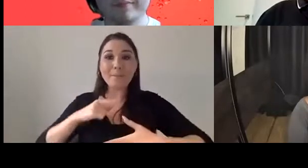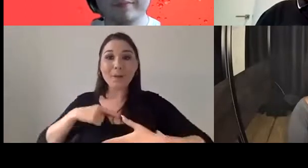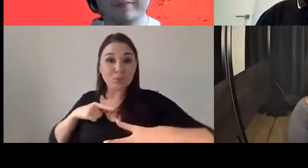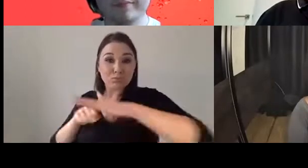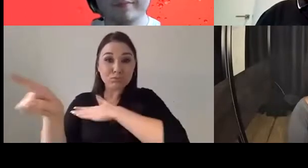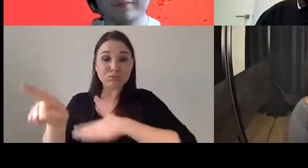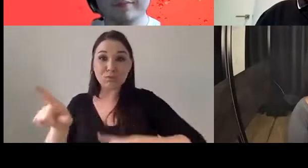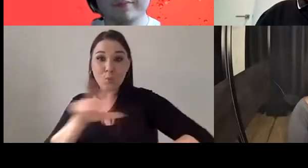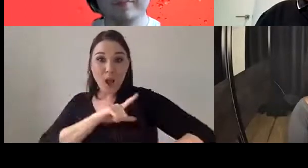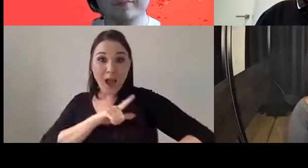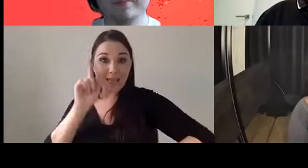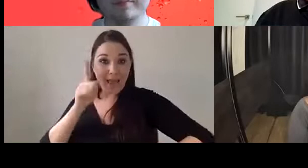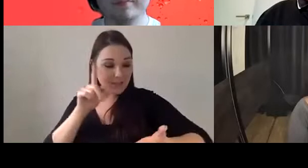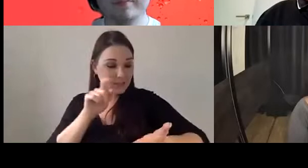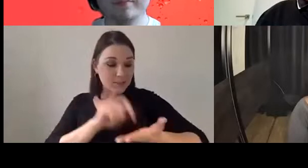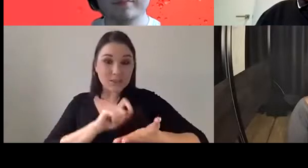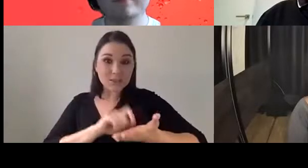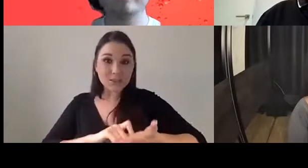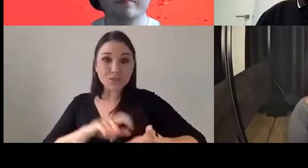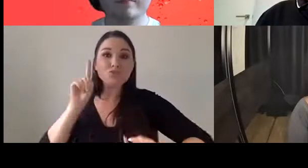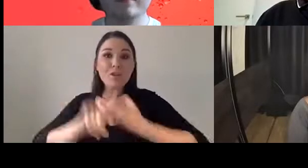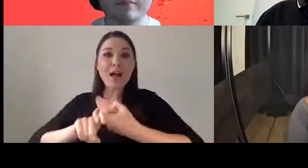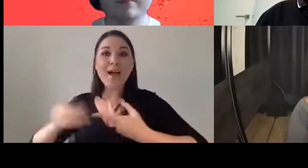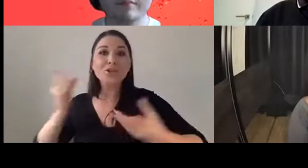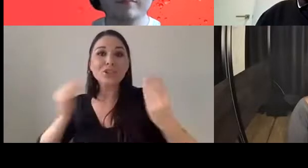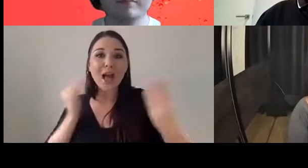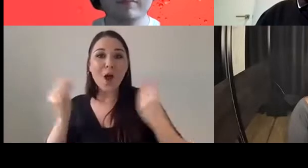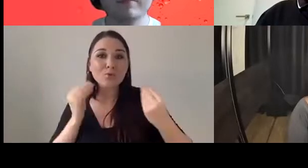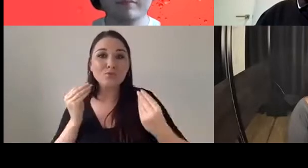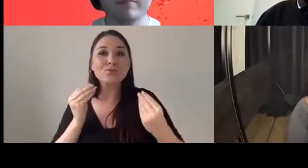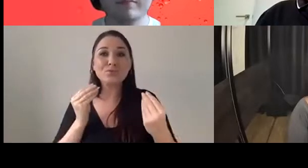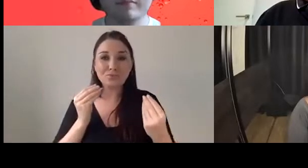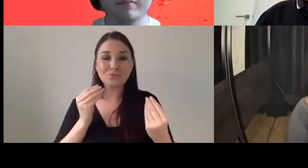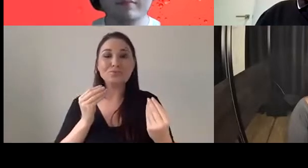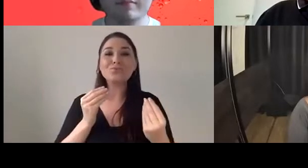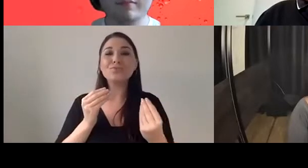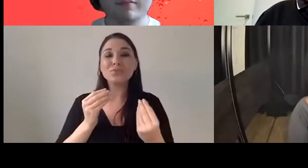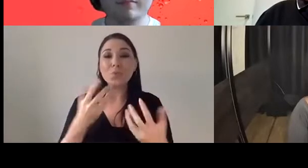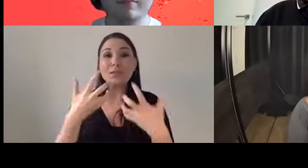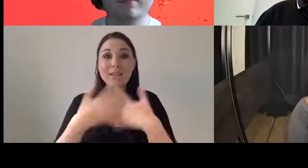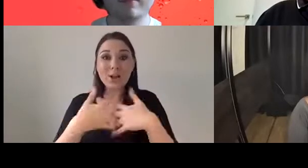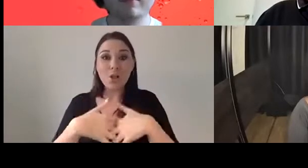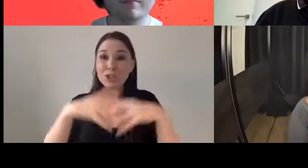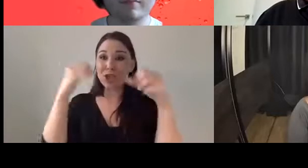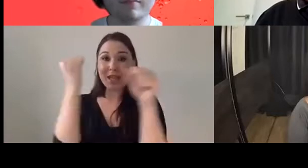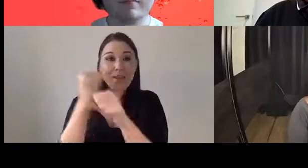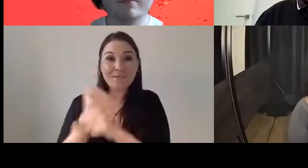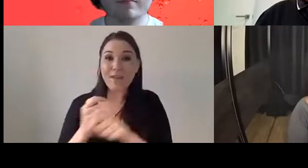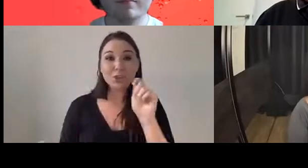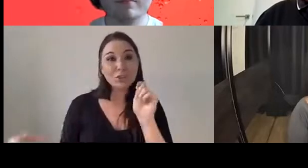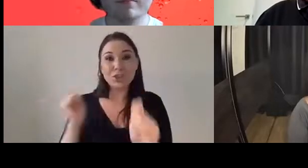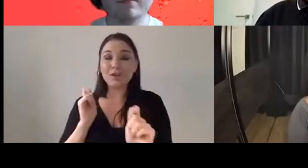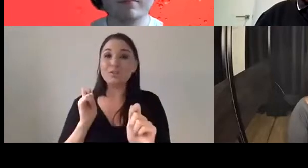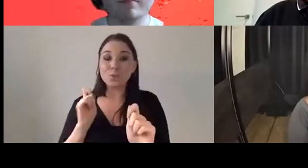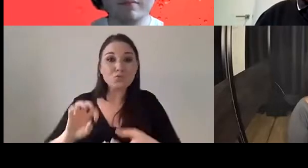phone screen at the same time, so you're relying on sound. So yes, that technology was an innovation from something that was created for